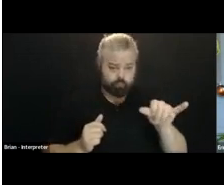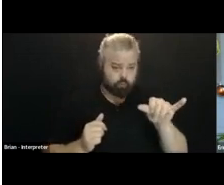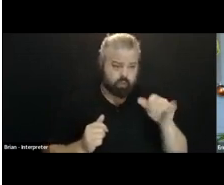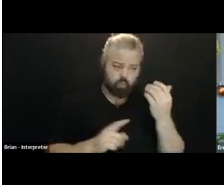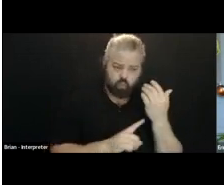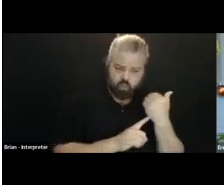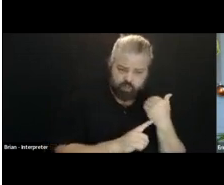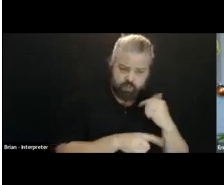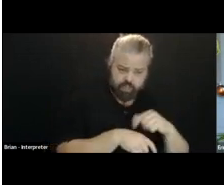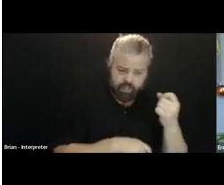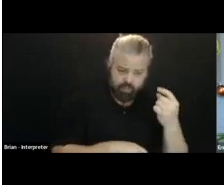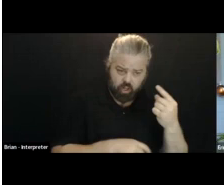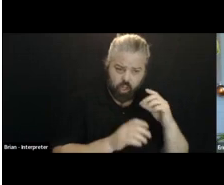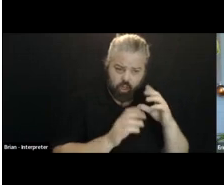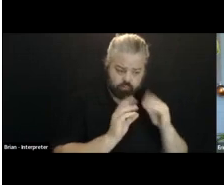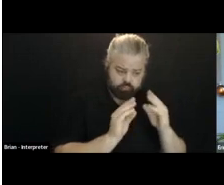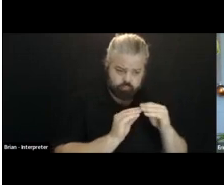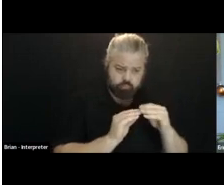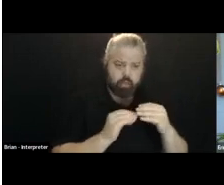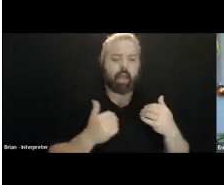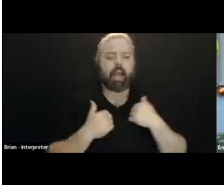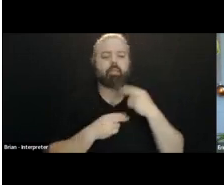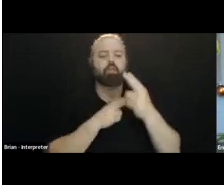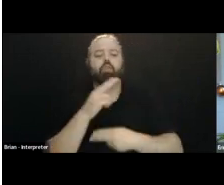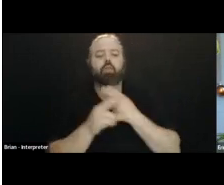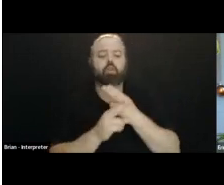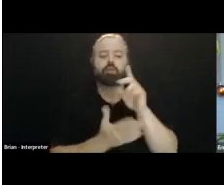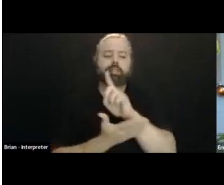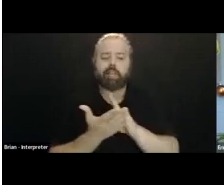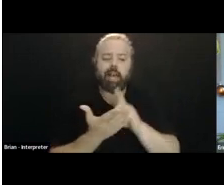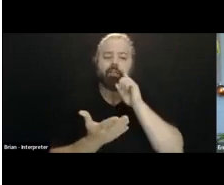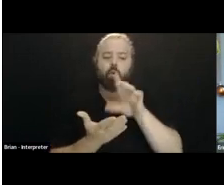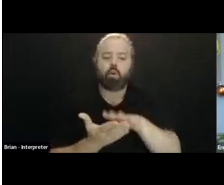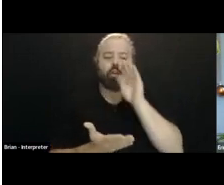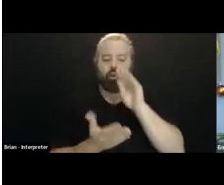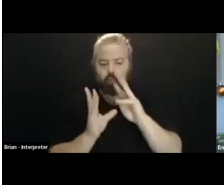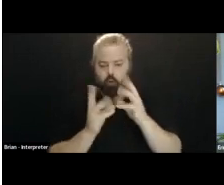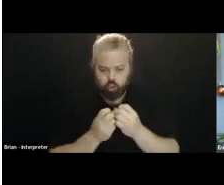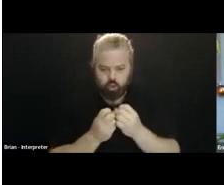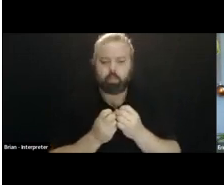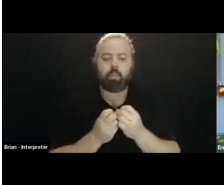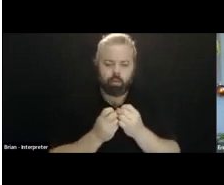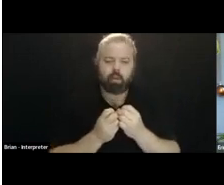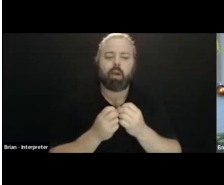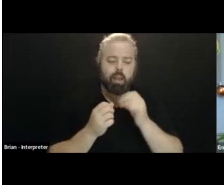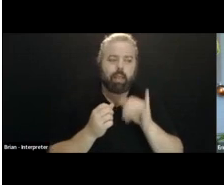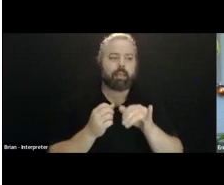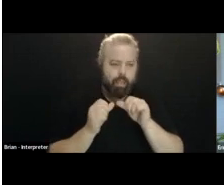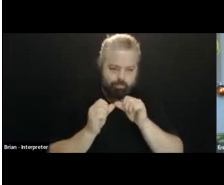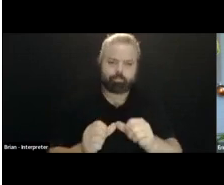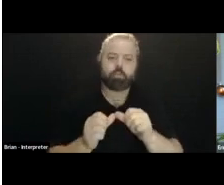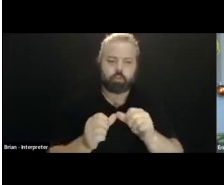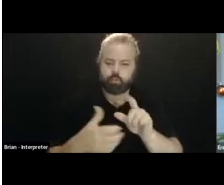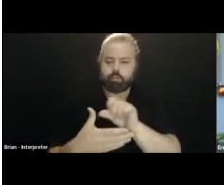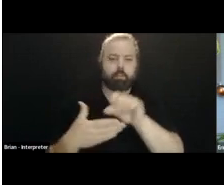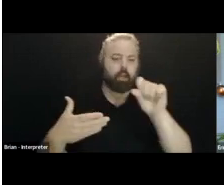at 11 a.m. I do a universal design for learning workshop that spans over the semester